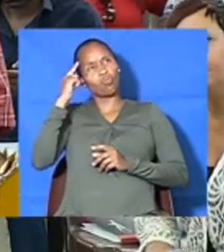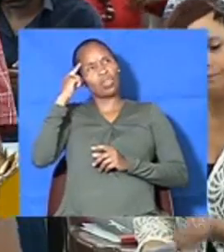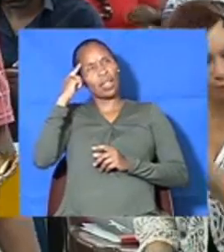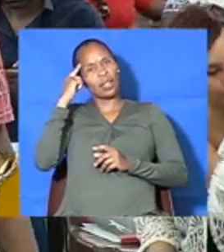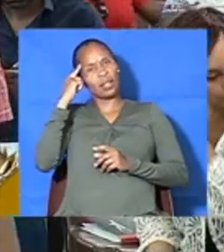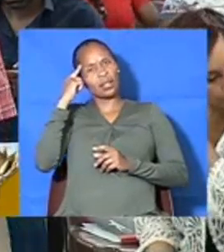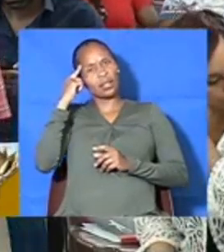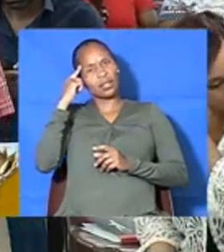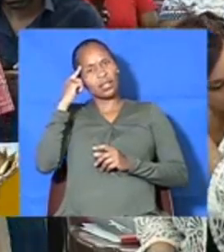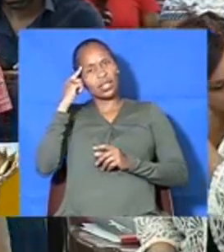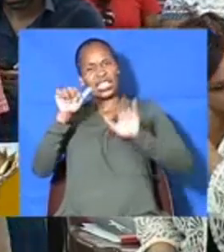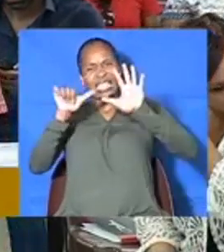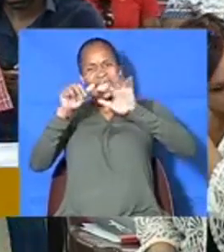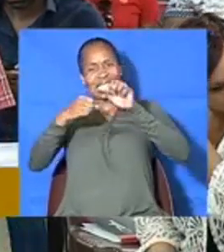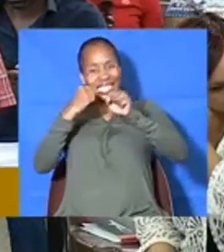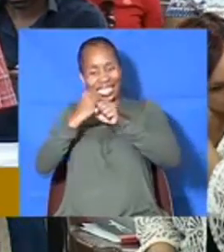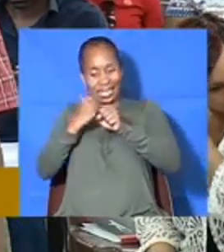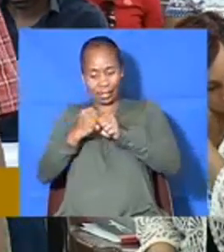king.